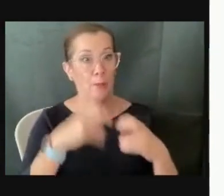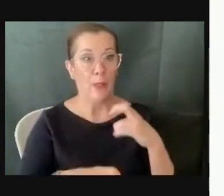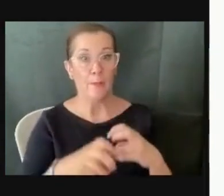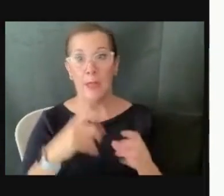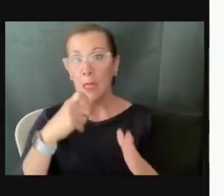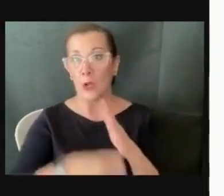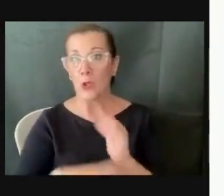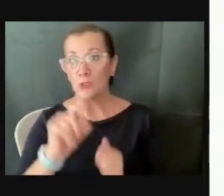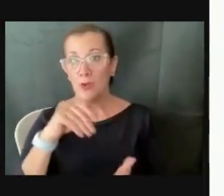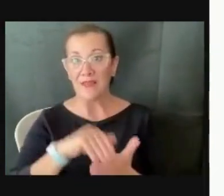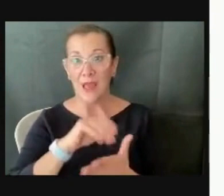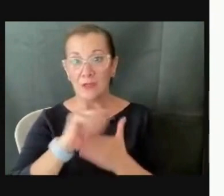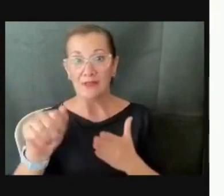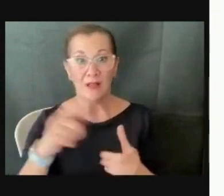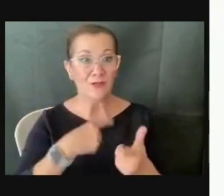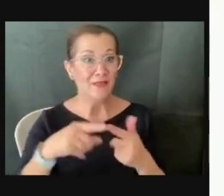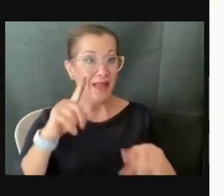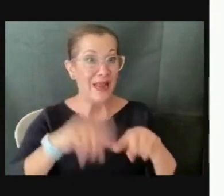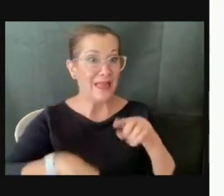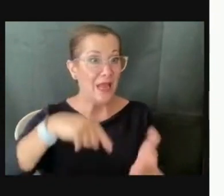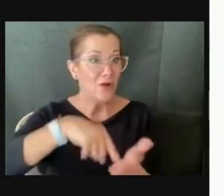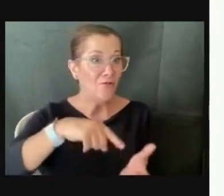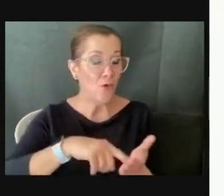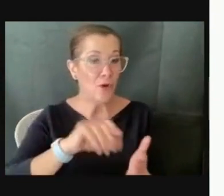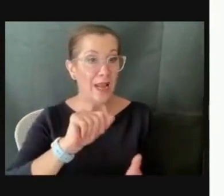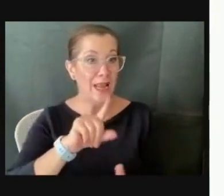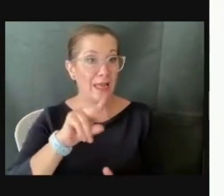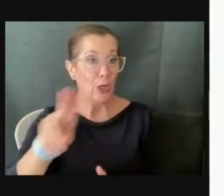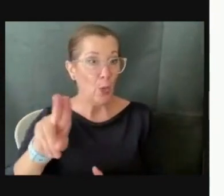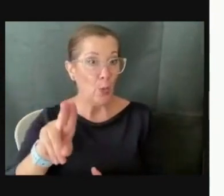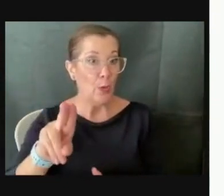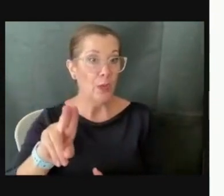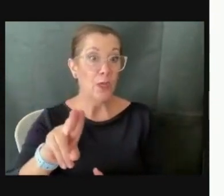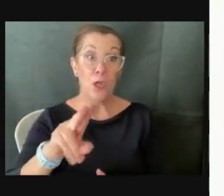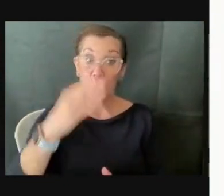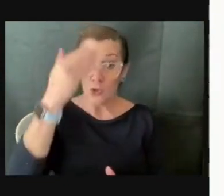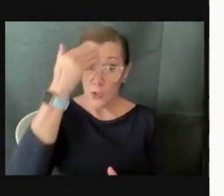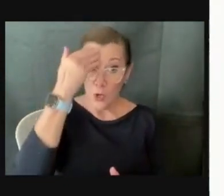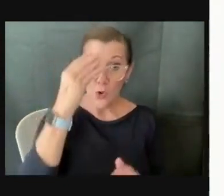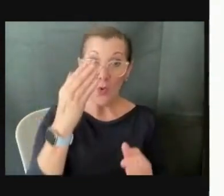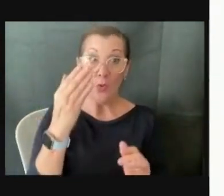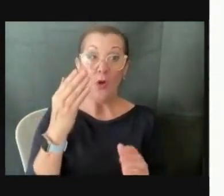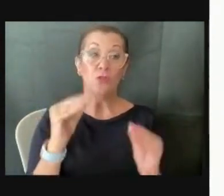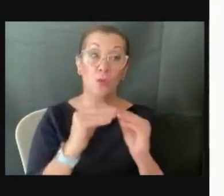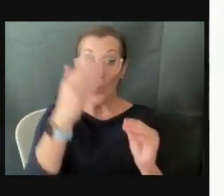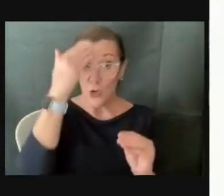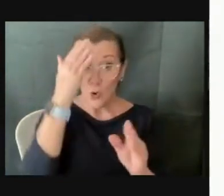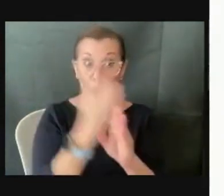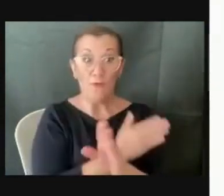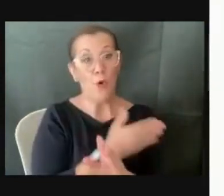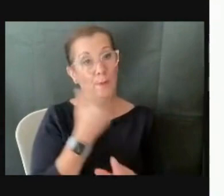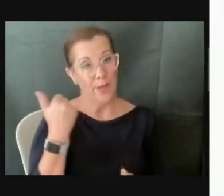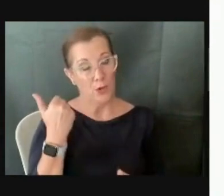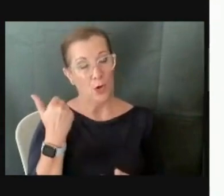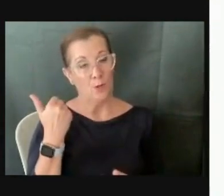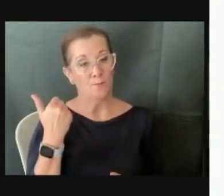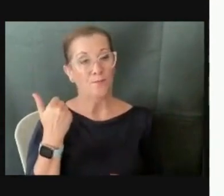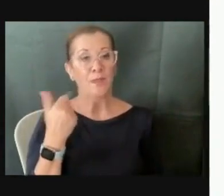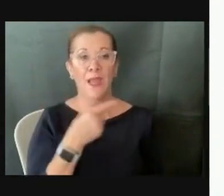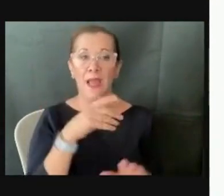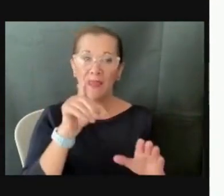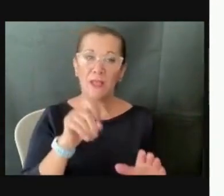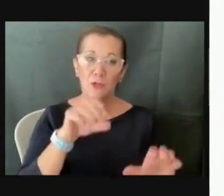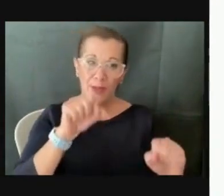afford to do your project. So the more you know up front, the better. And then they, of course, should address any of your questions or